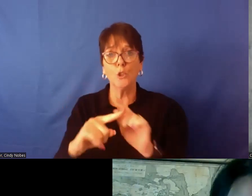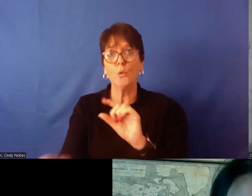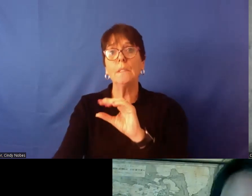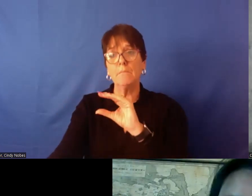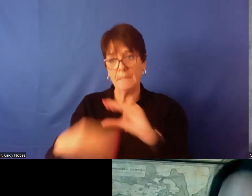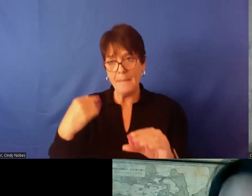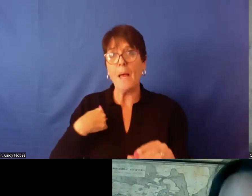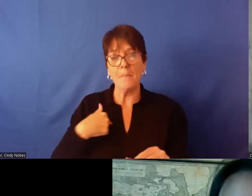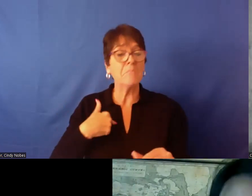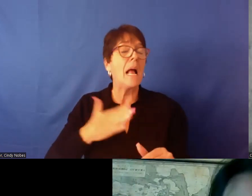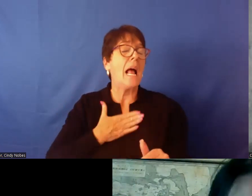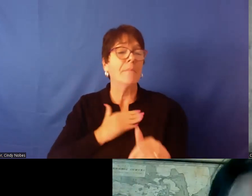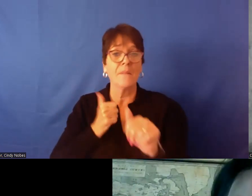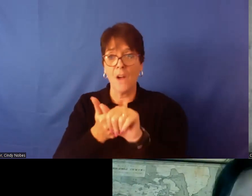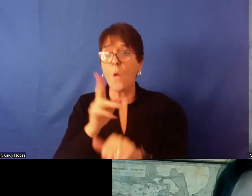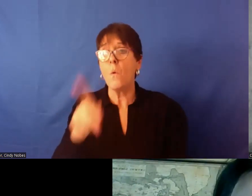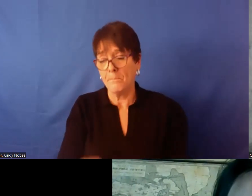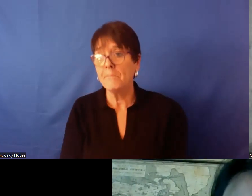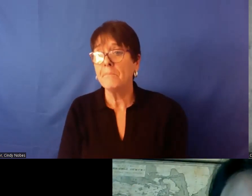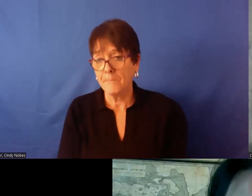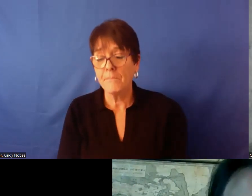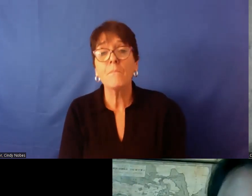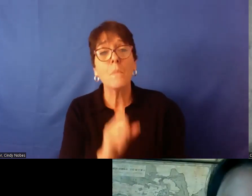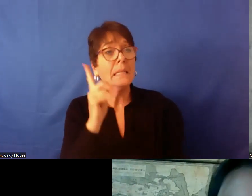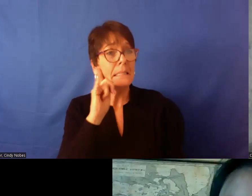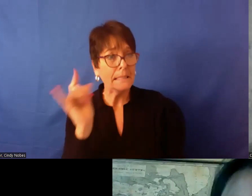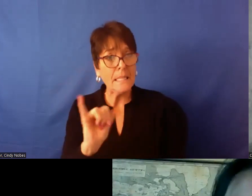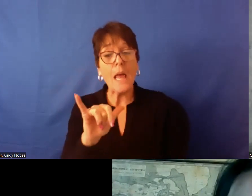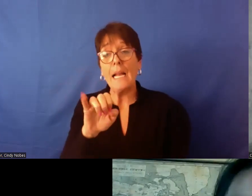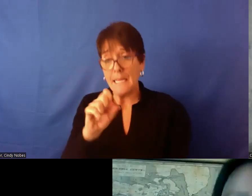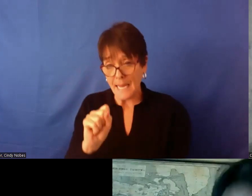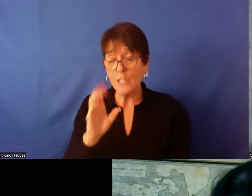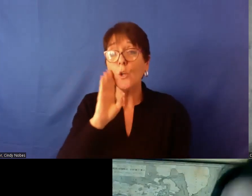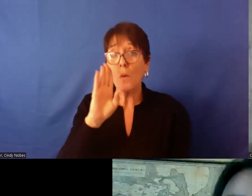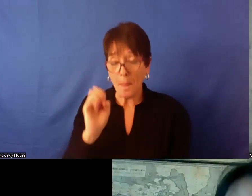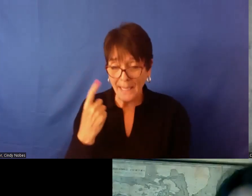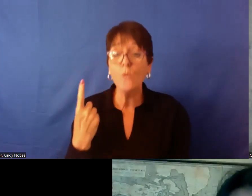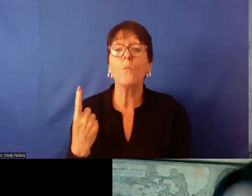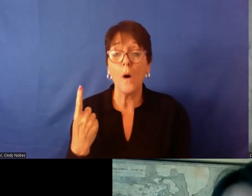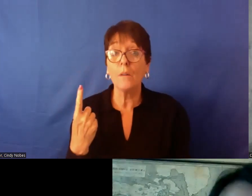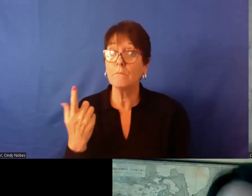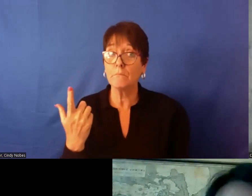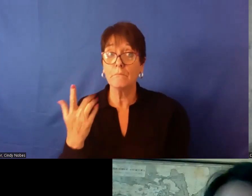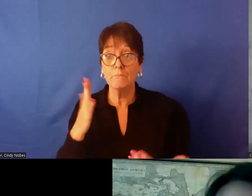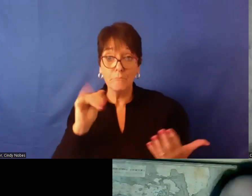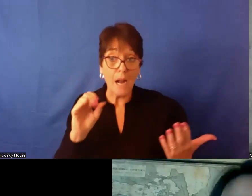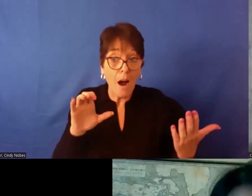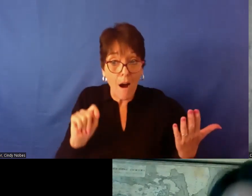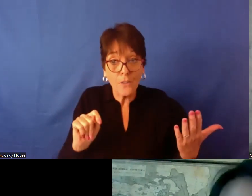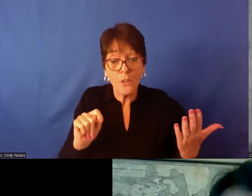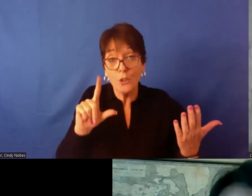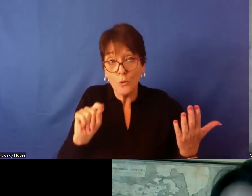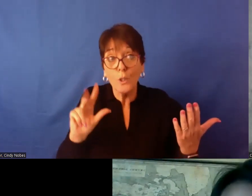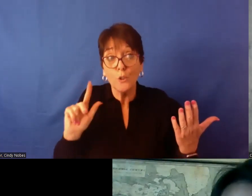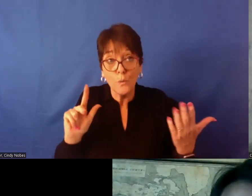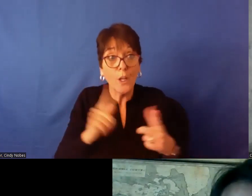note and I'm happy to follow up. Okay, so it sounds like yes, there's going to be one at least by October 2023, and